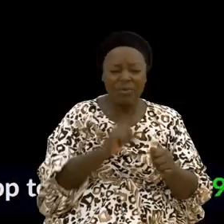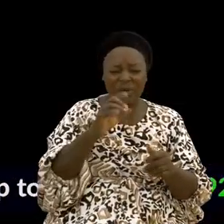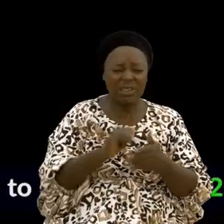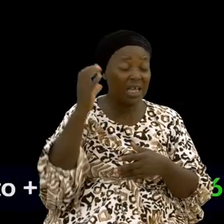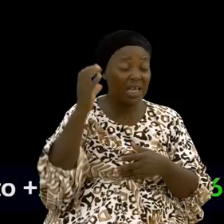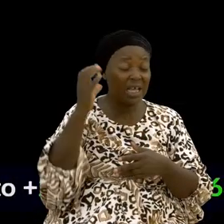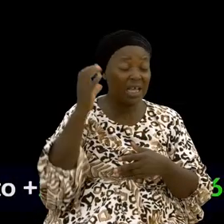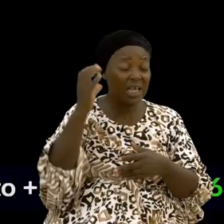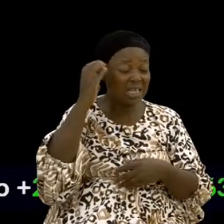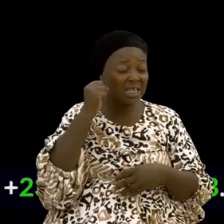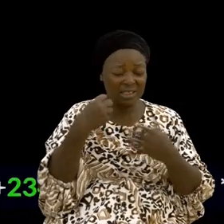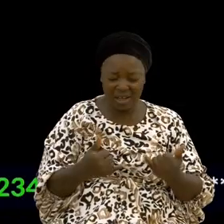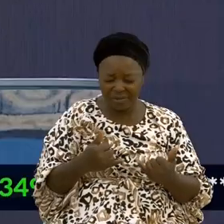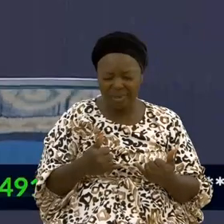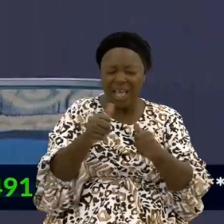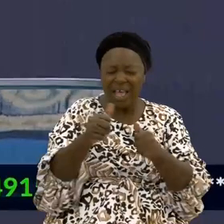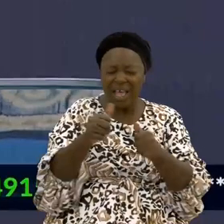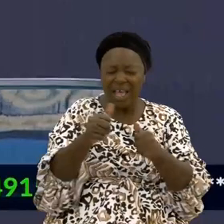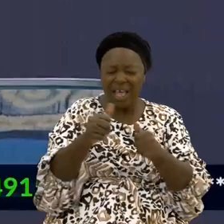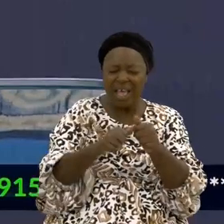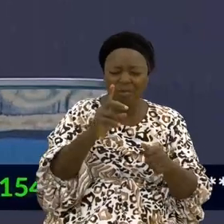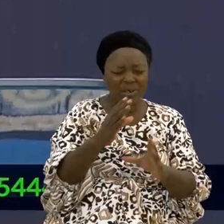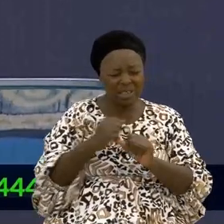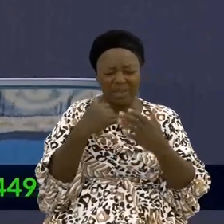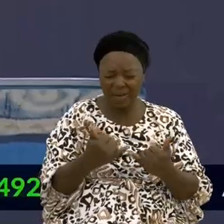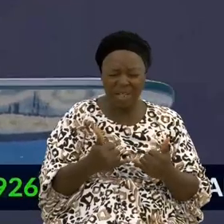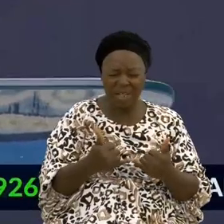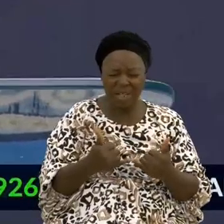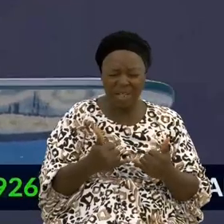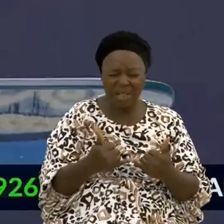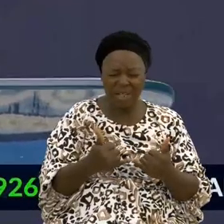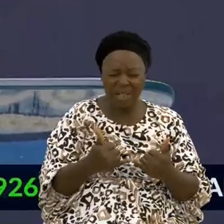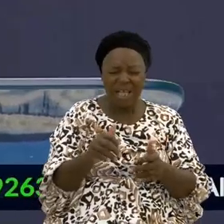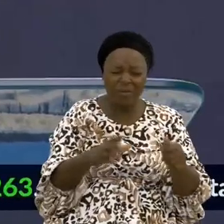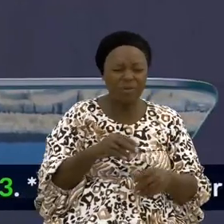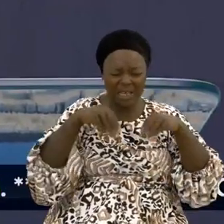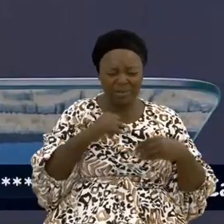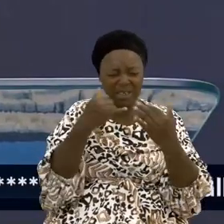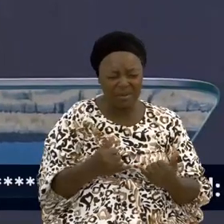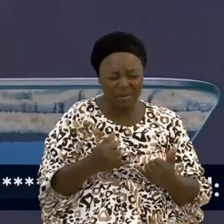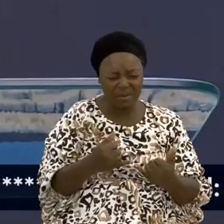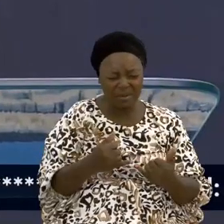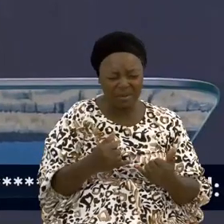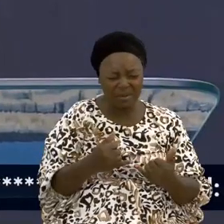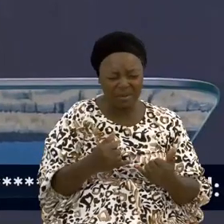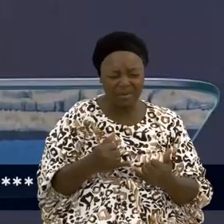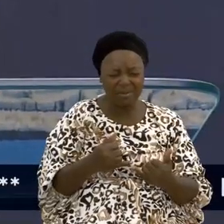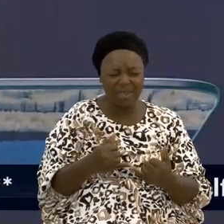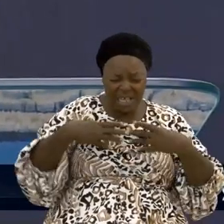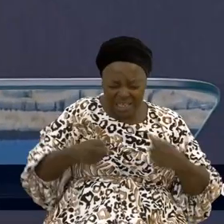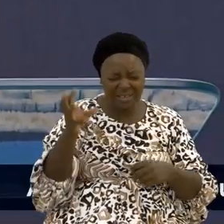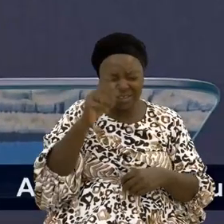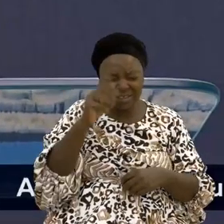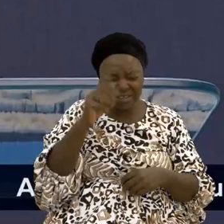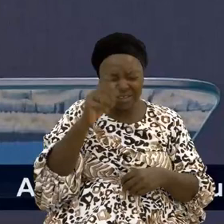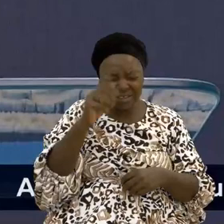that hears now, everyone receiving now, everyone accepting now, heal